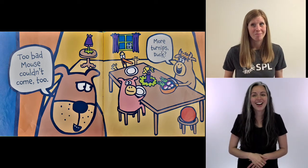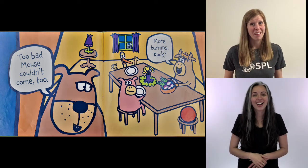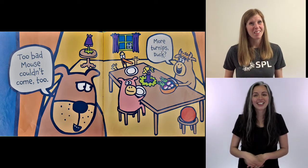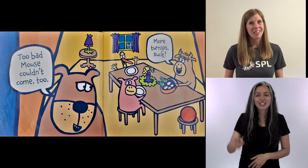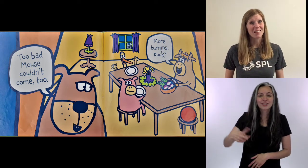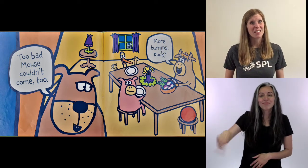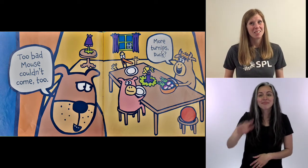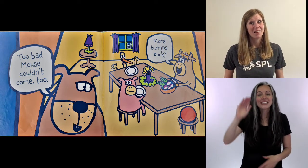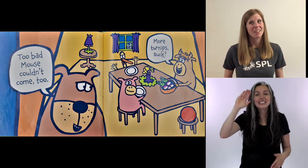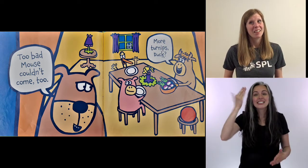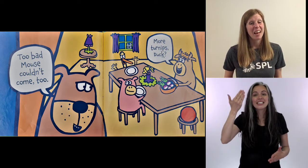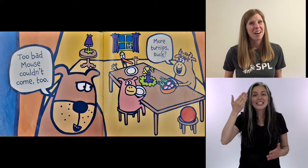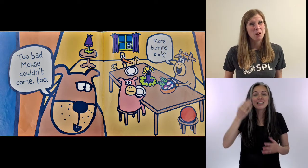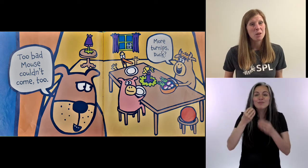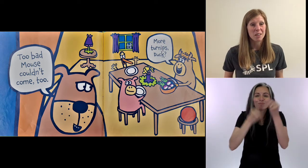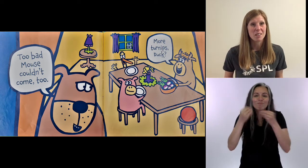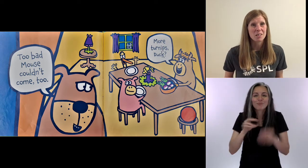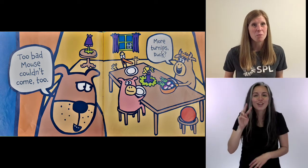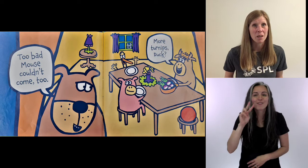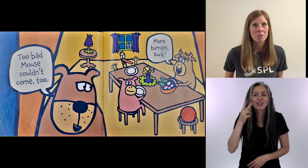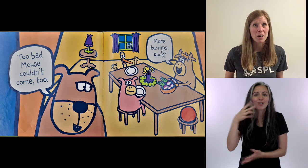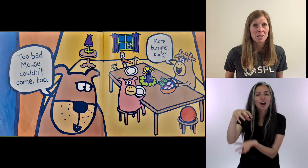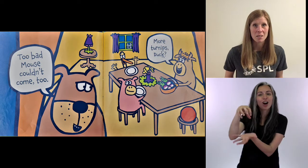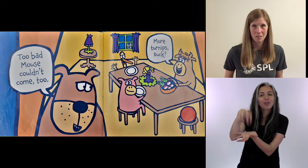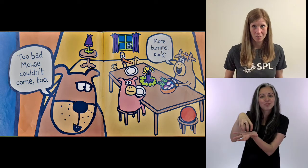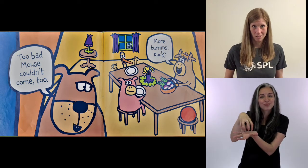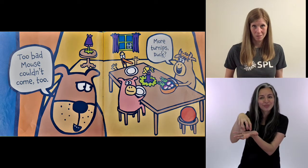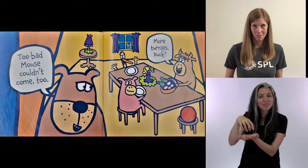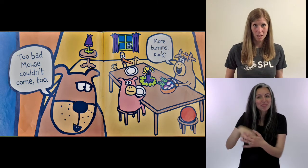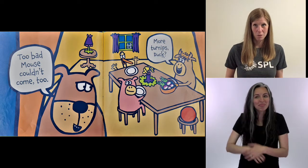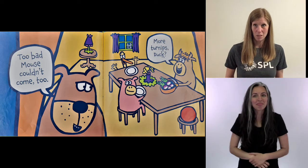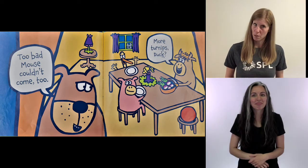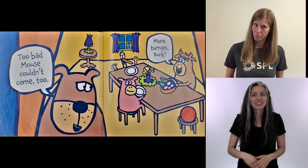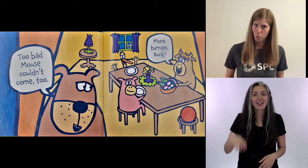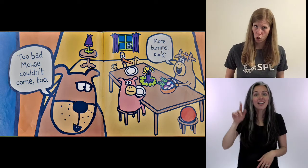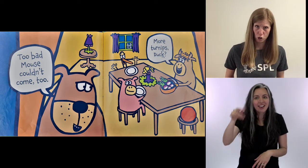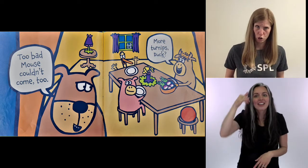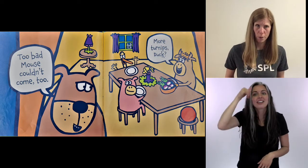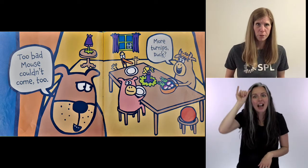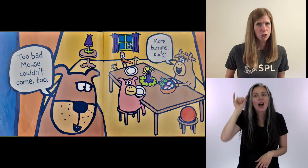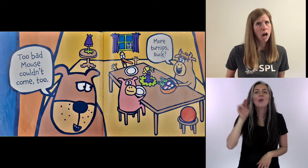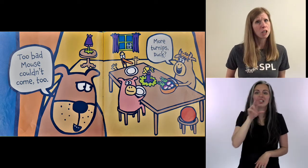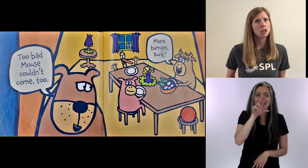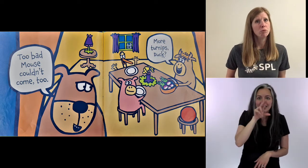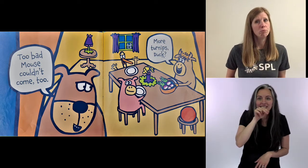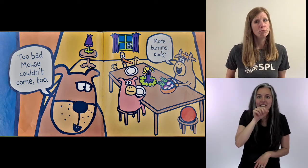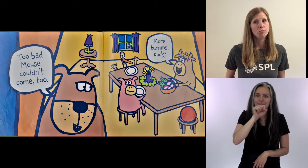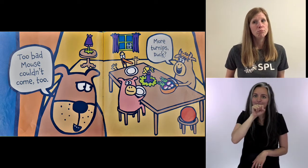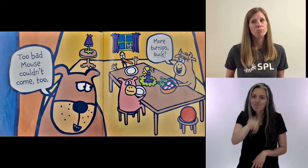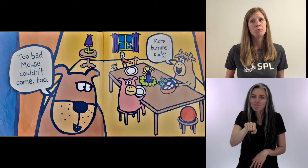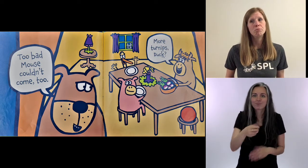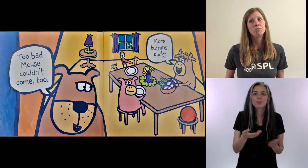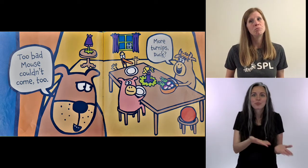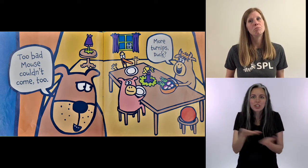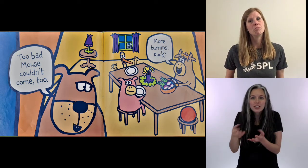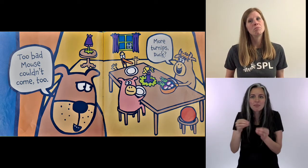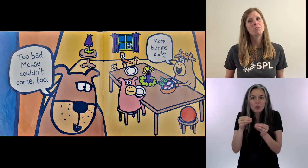turnips. I think that's Cow and Duck's favorite. Cow says, "More turnips, Duck?"